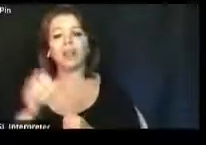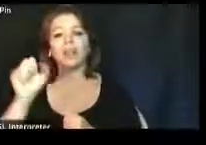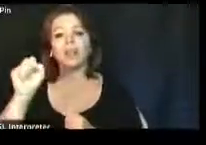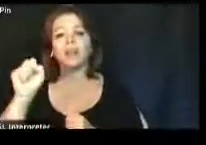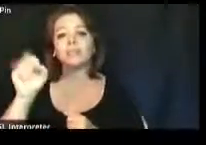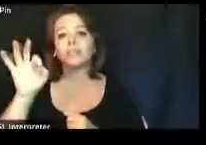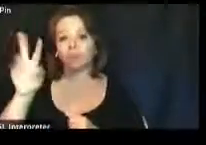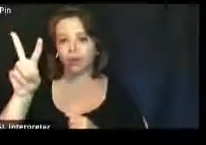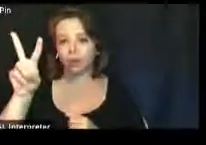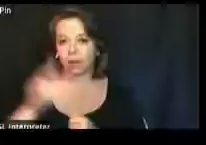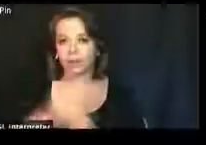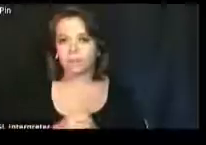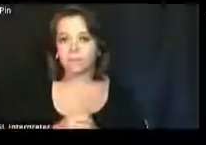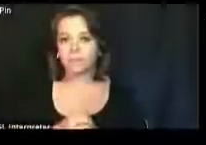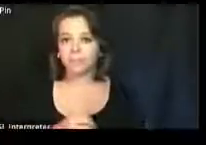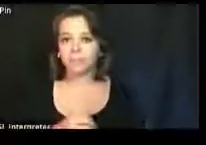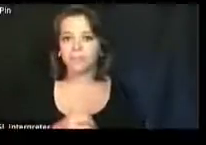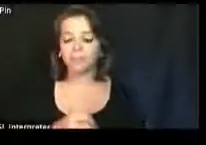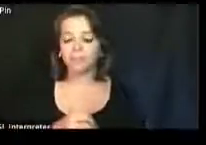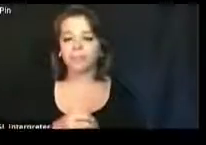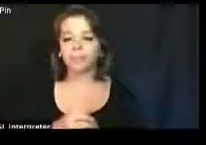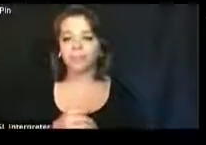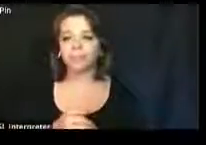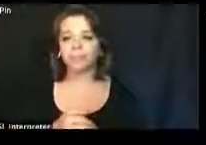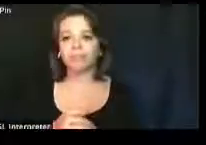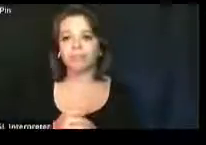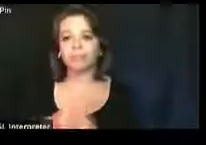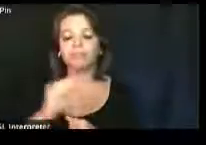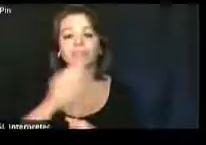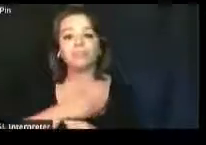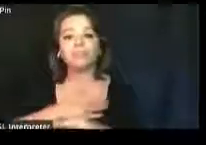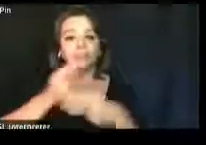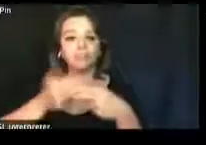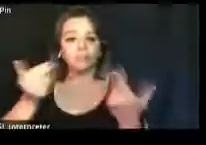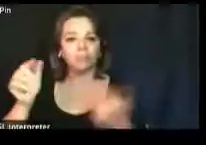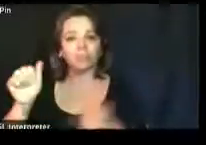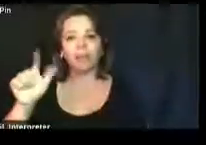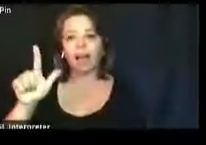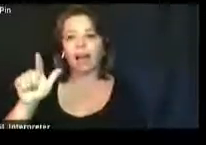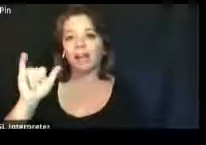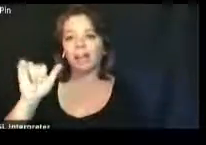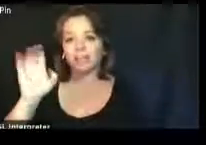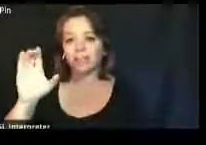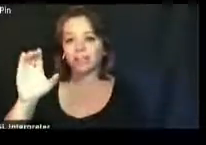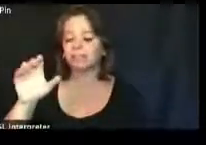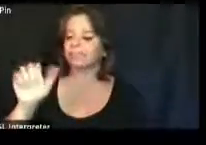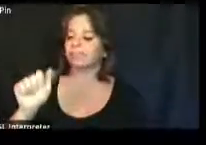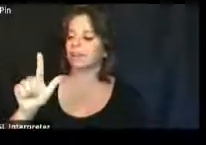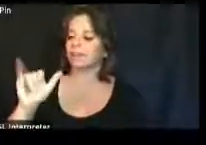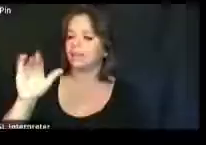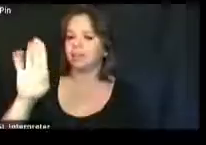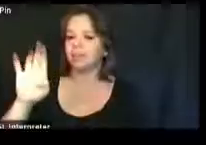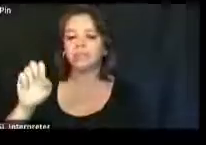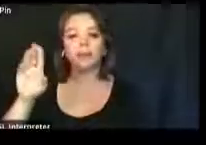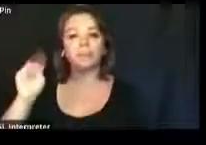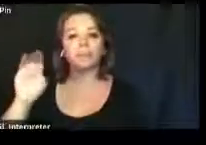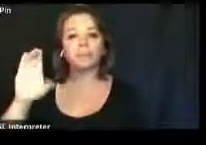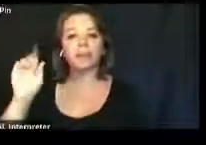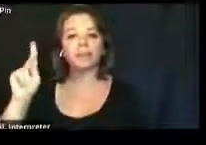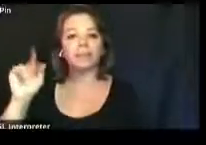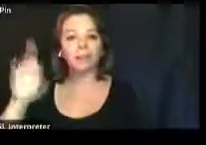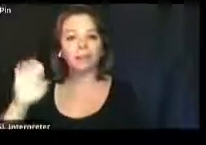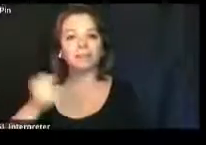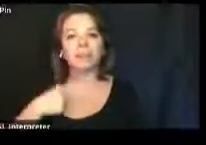Valley. And my name is Alice McCain. I am past president of the